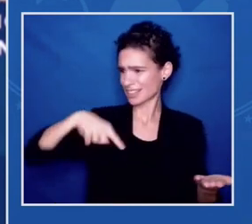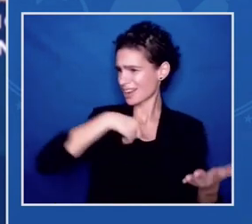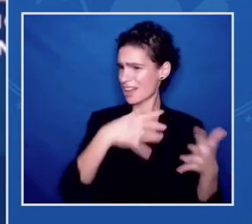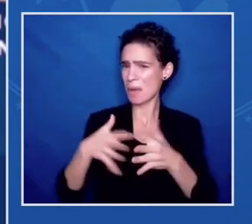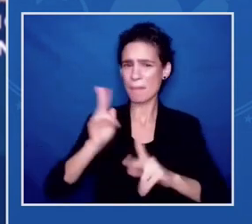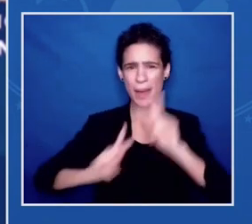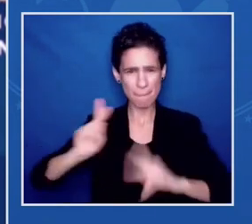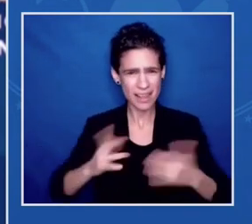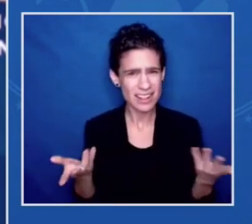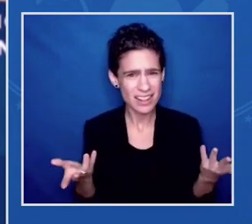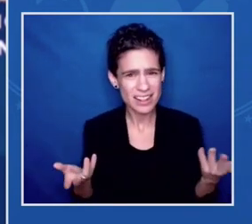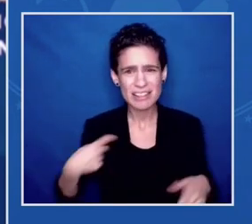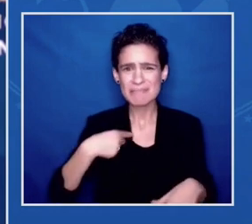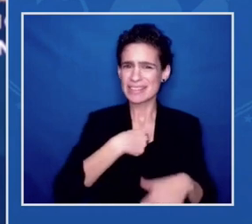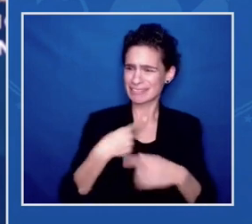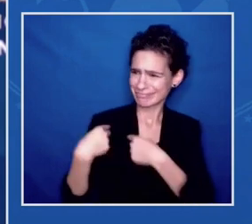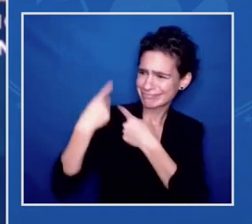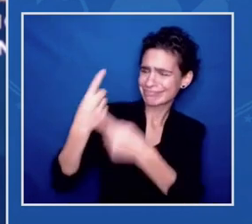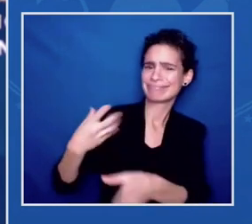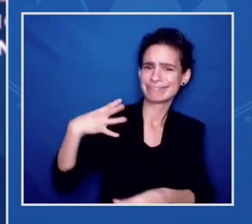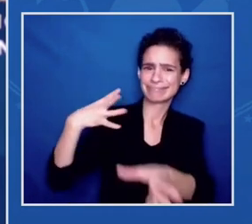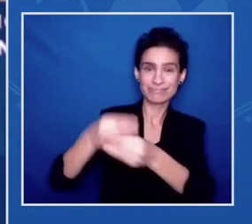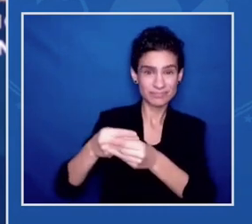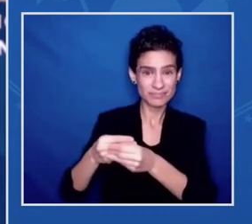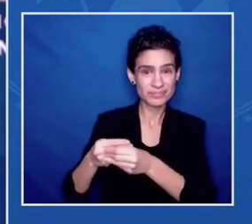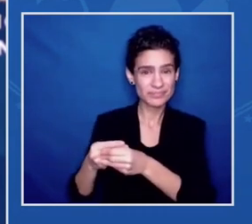are. That's who we've always been.